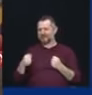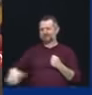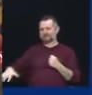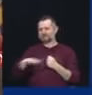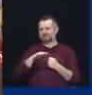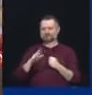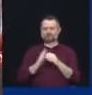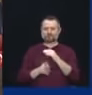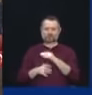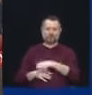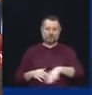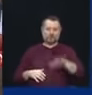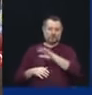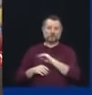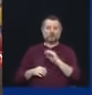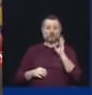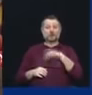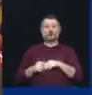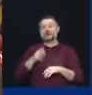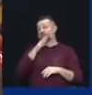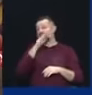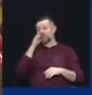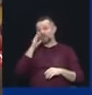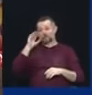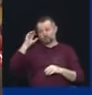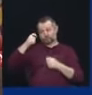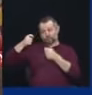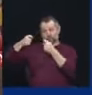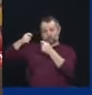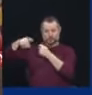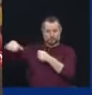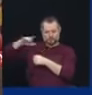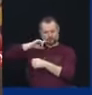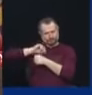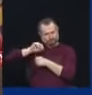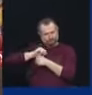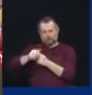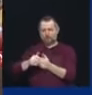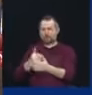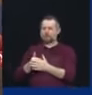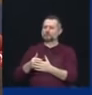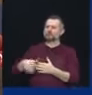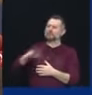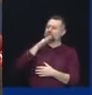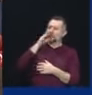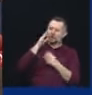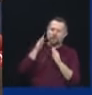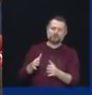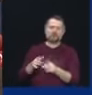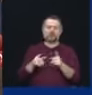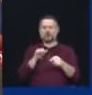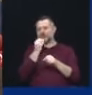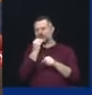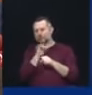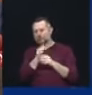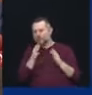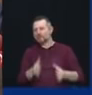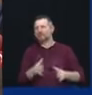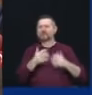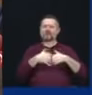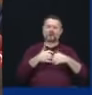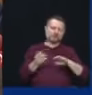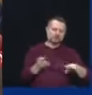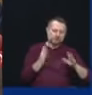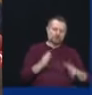state to highlight the needs of farm workers, farmers, food workers, all along the food supply chain. We're